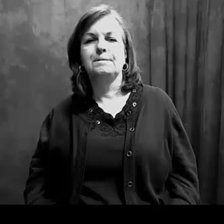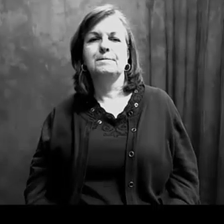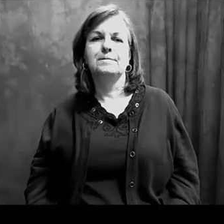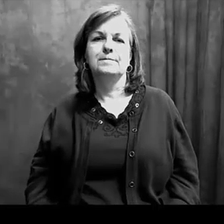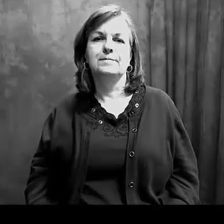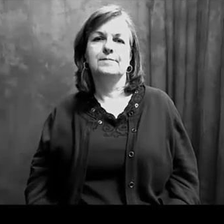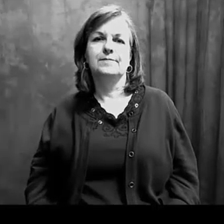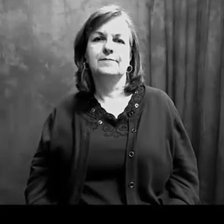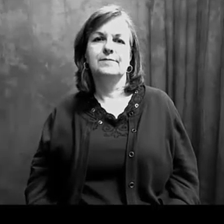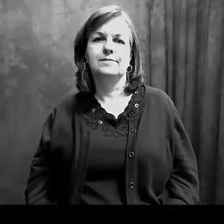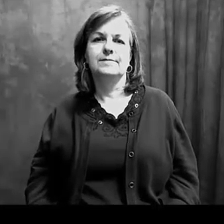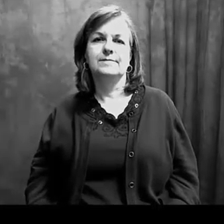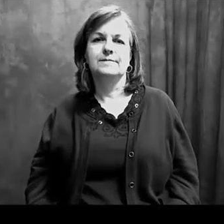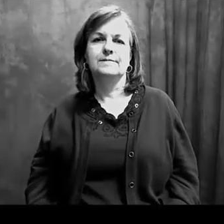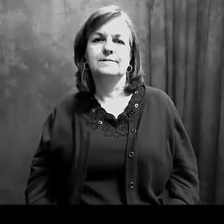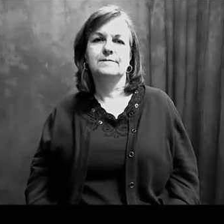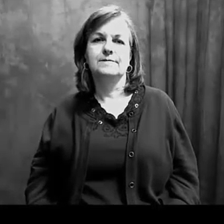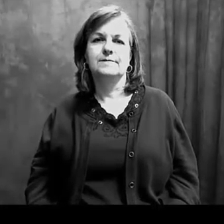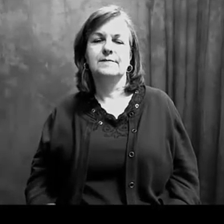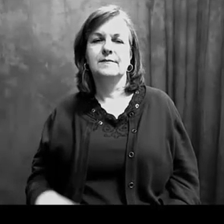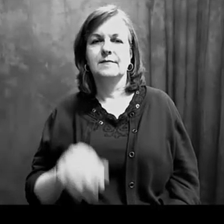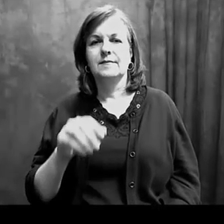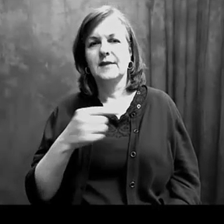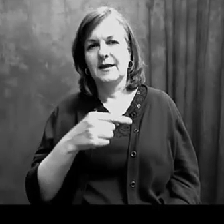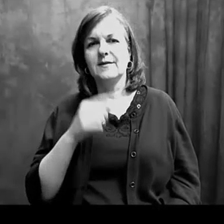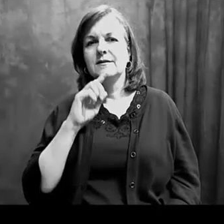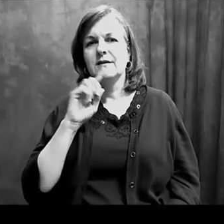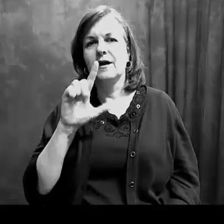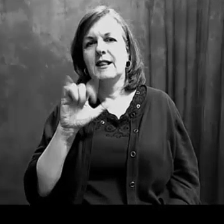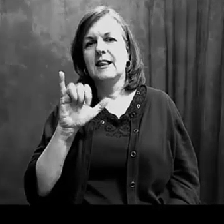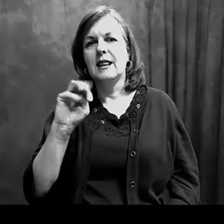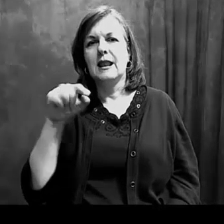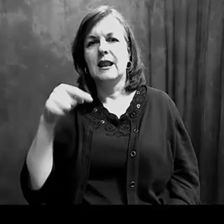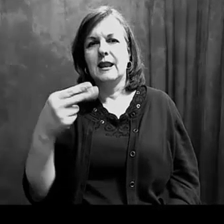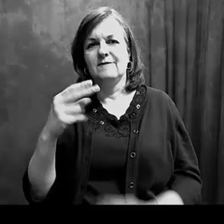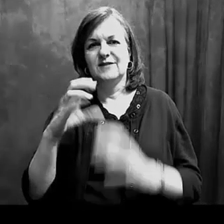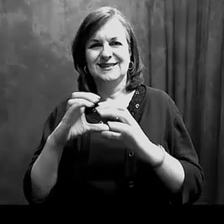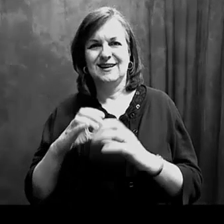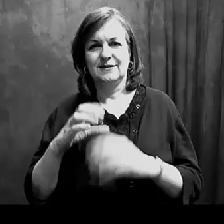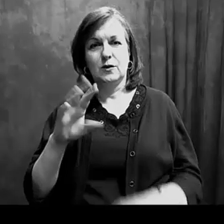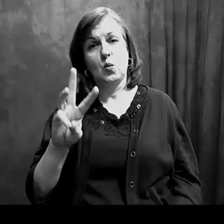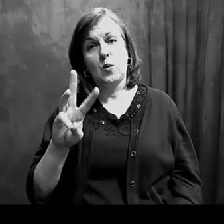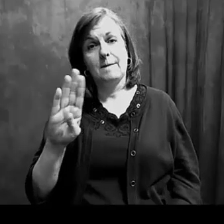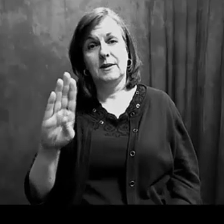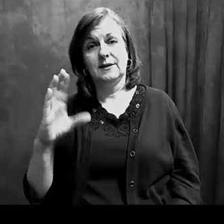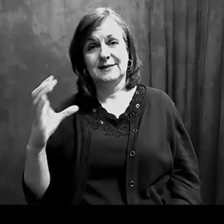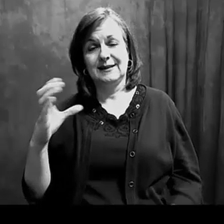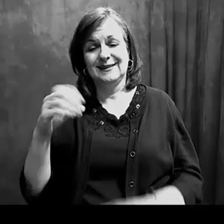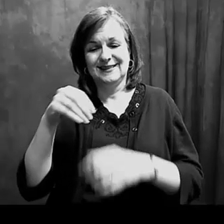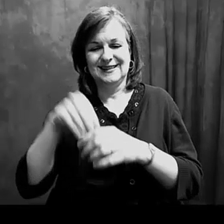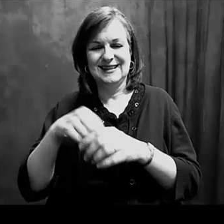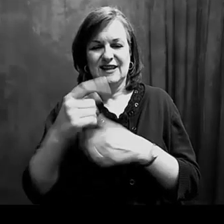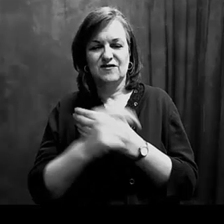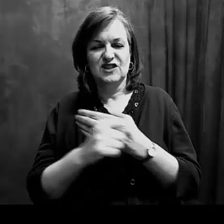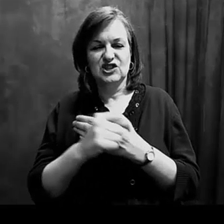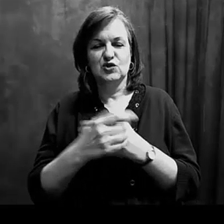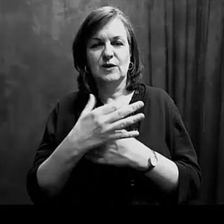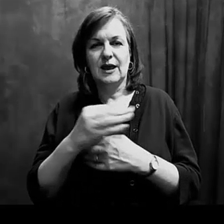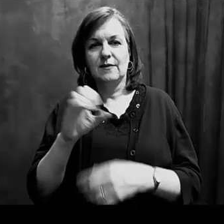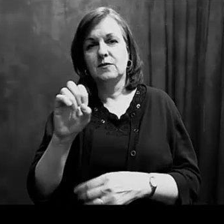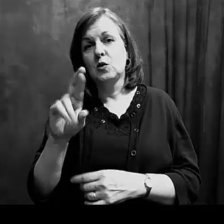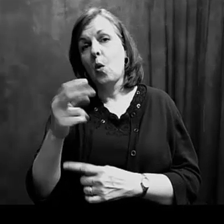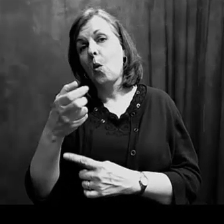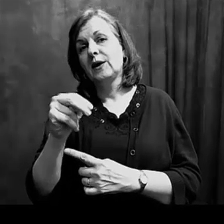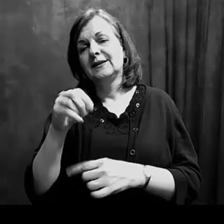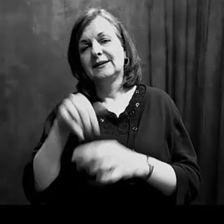type. When we look at lymphocytes, so these are our lymph cells, white blood cells, that are in the tissues and organs